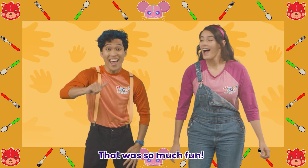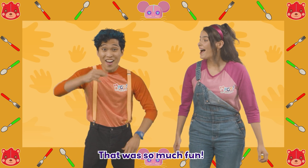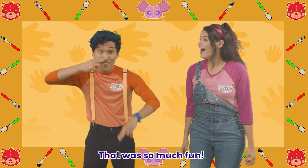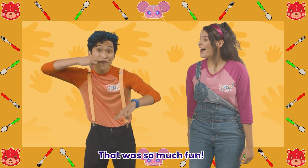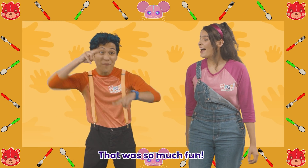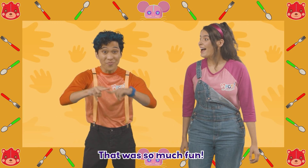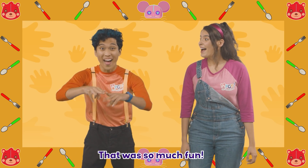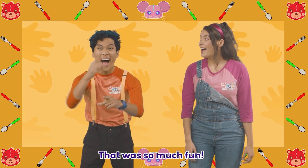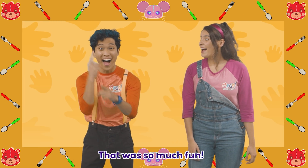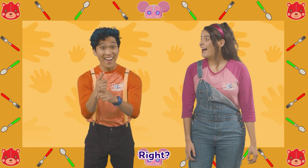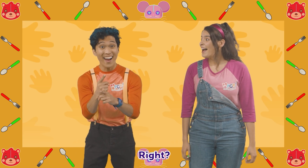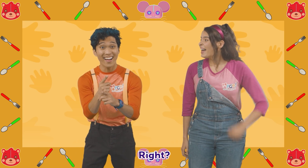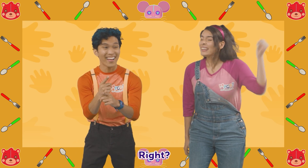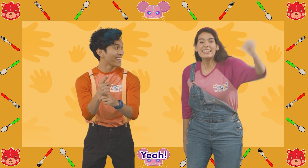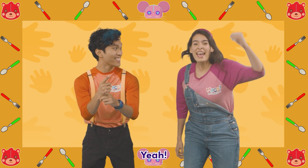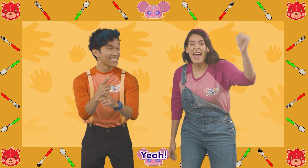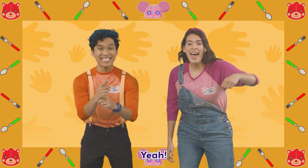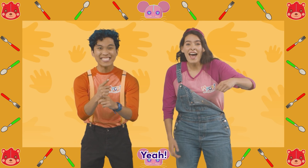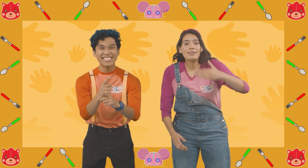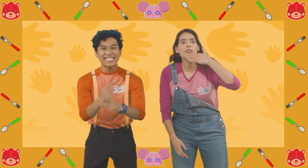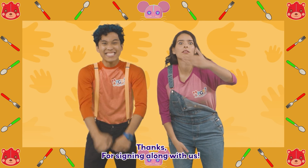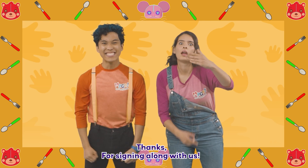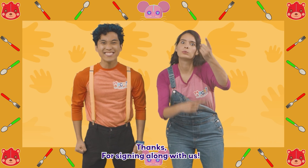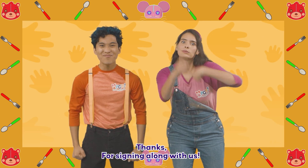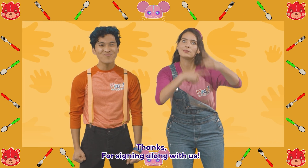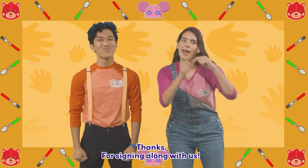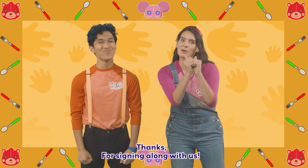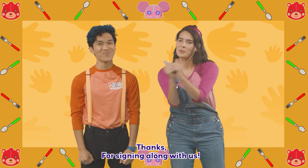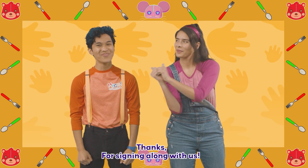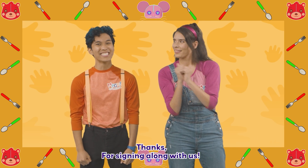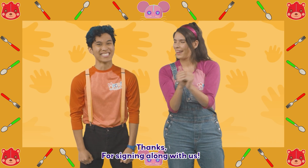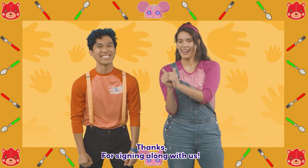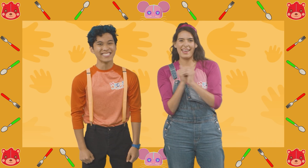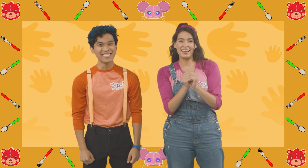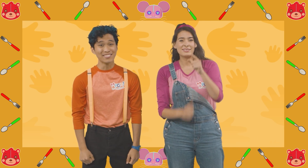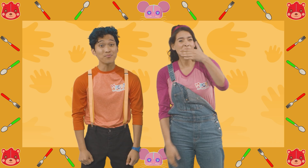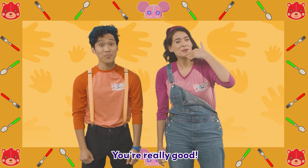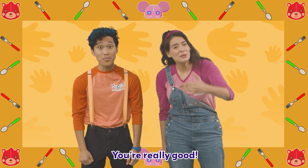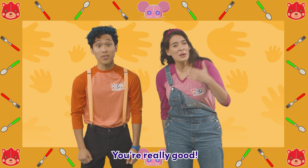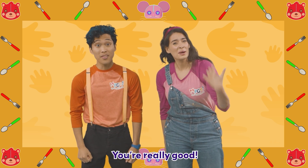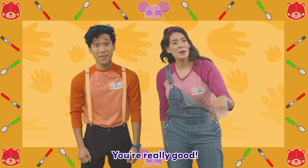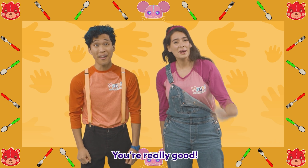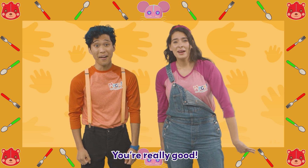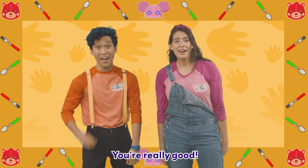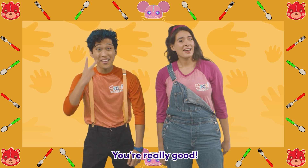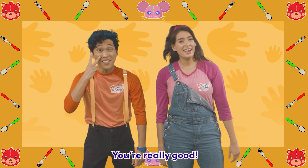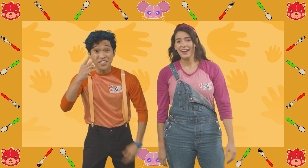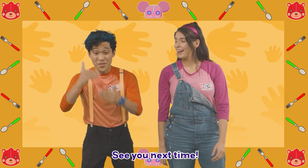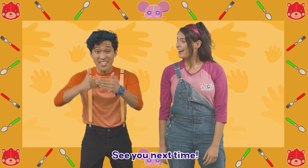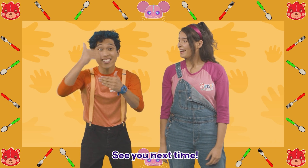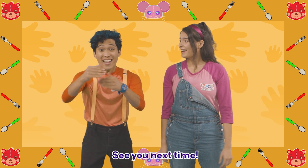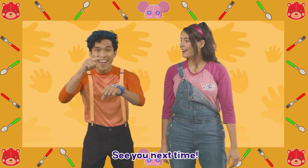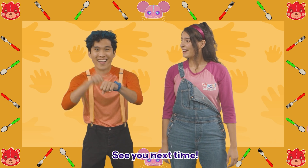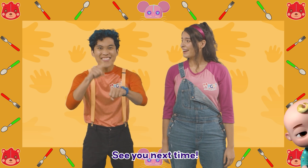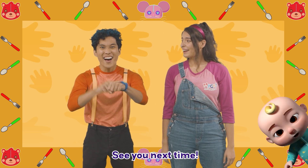Oh, that was so much fun, right? Yeah! Thanks for signing along with us. You're really good.